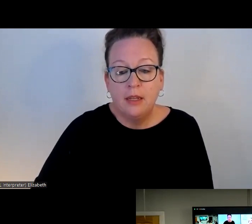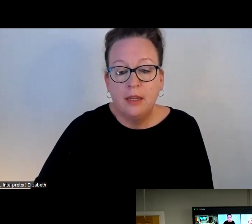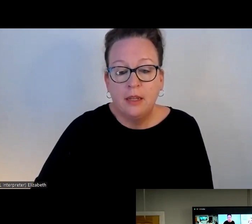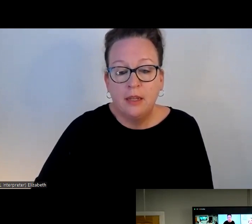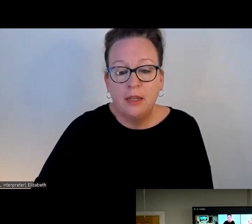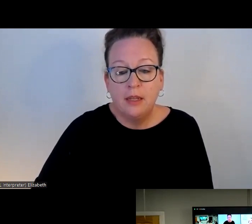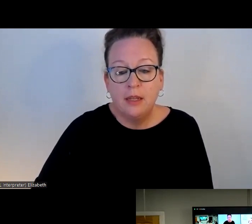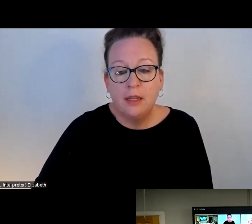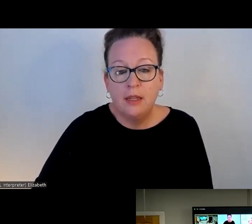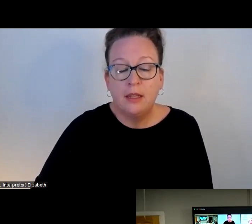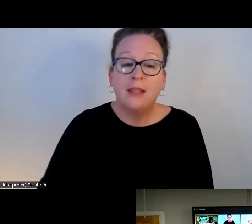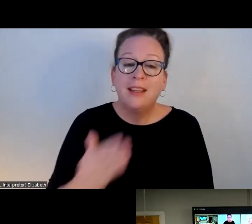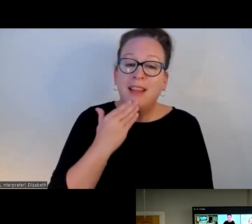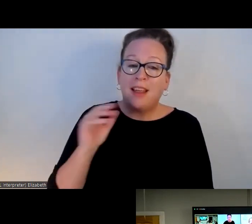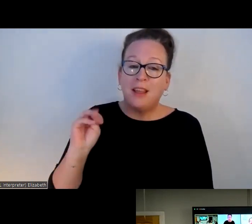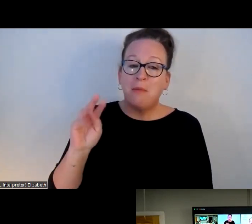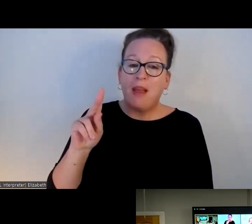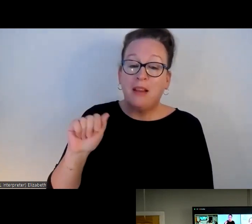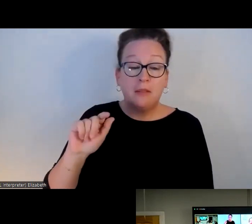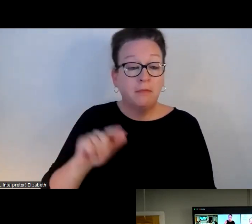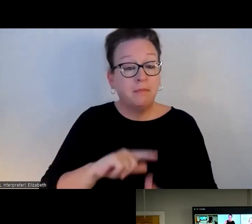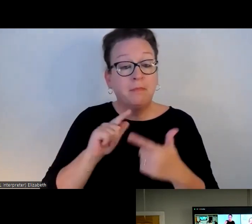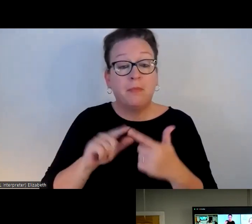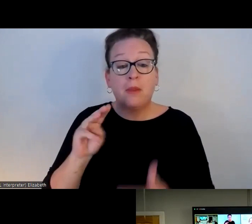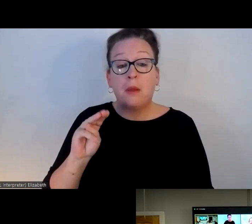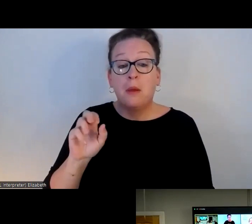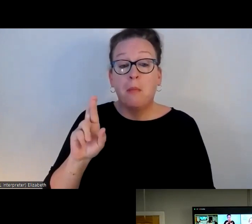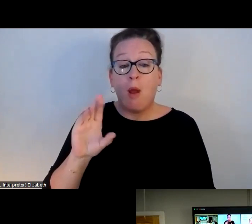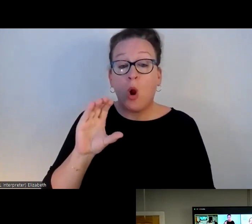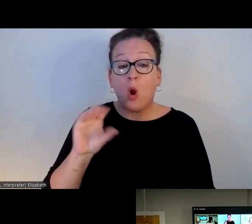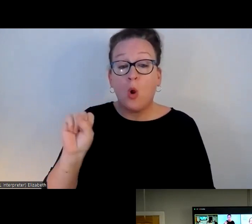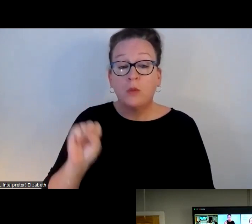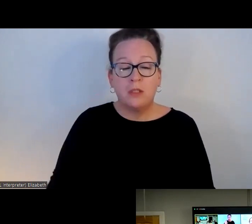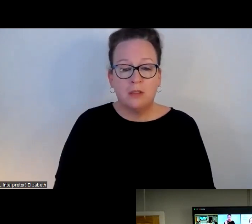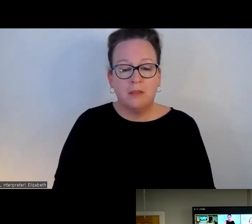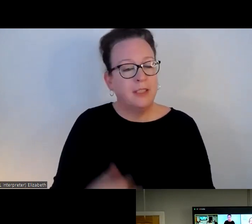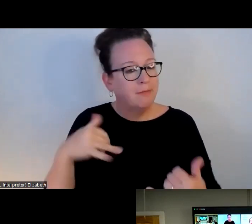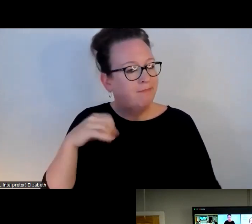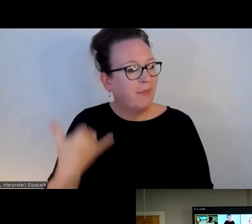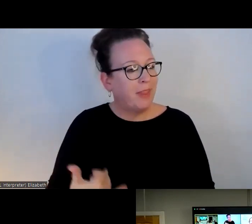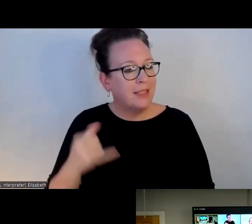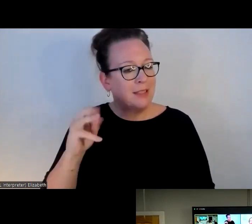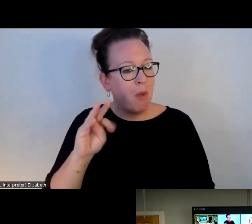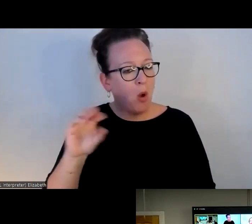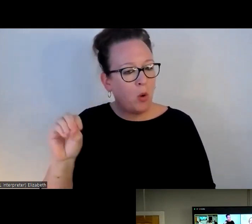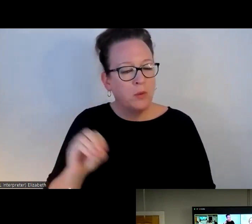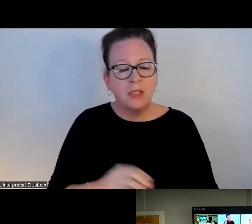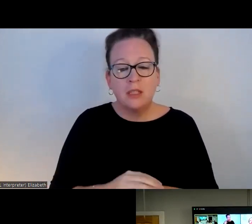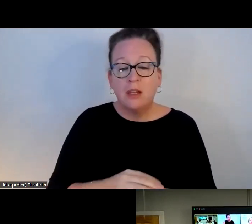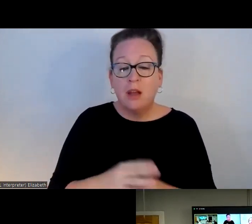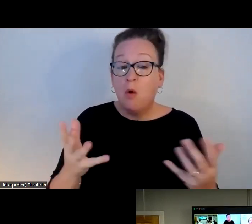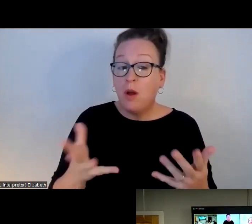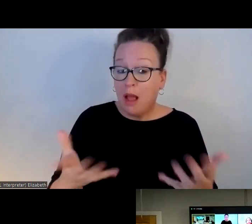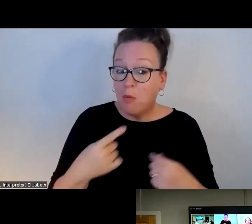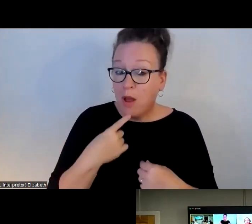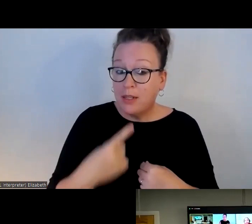Thank you, Madeline. Marcos, I think you were gonna go next. Yeah, this is Marcos. So I think what I wanted to say on that point,